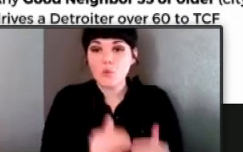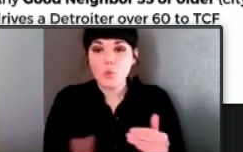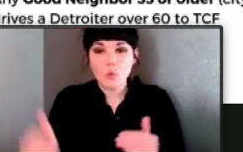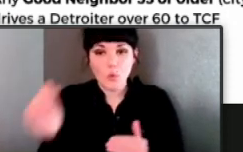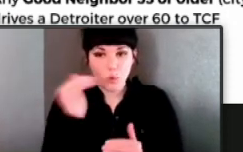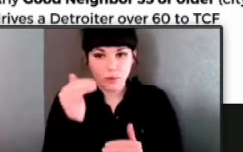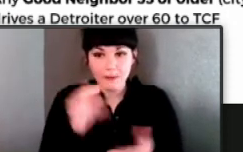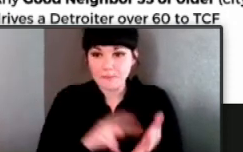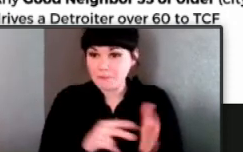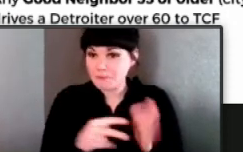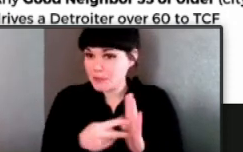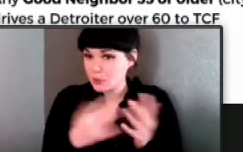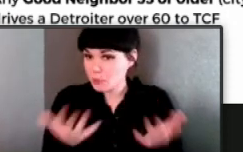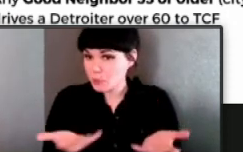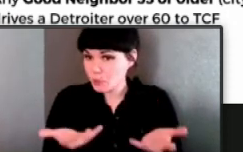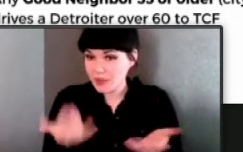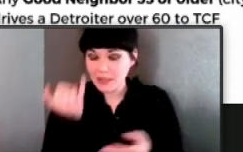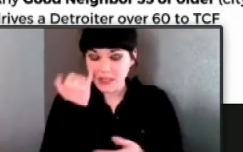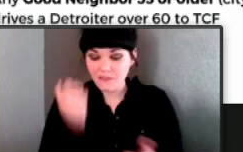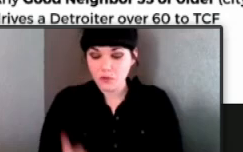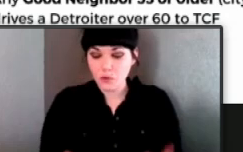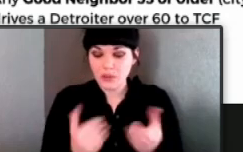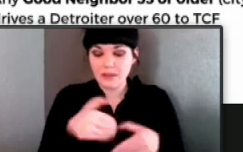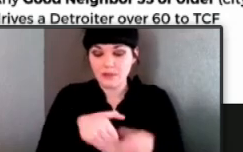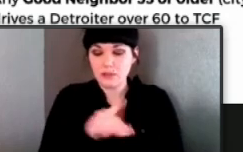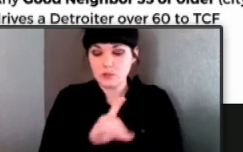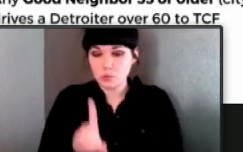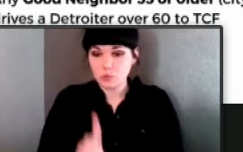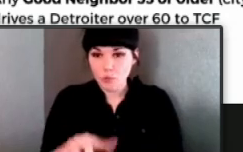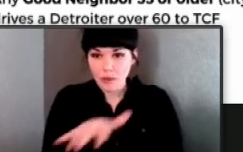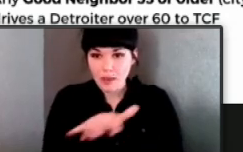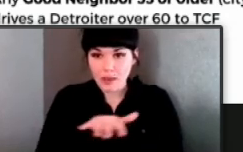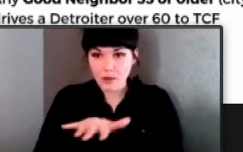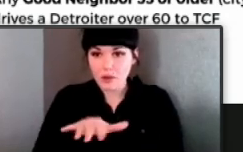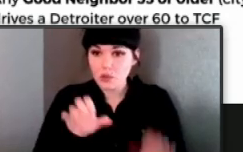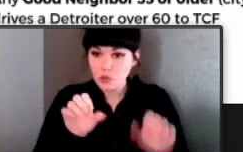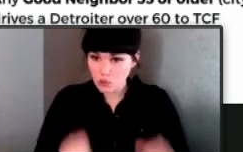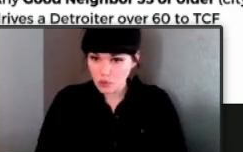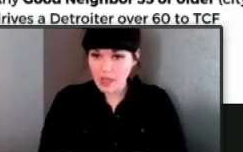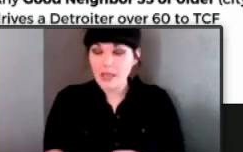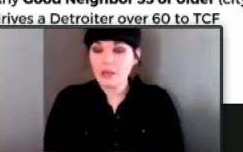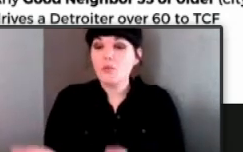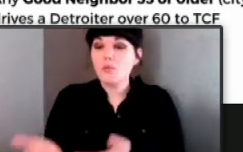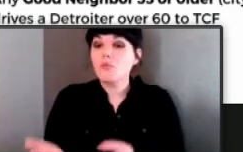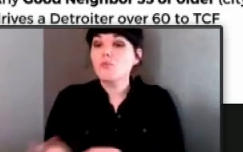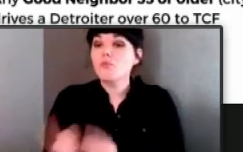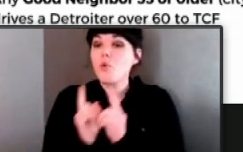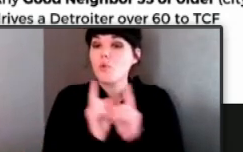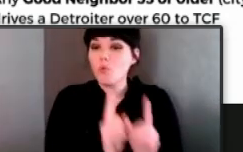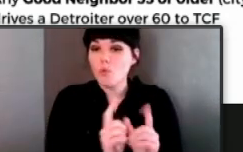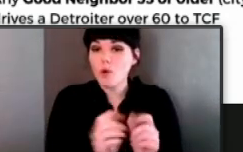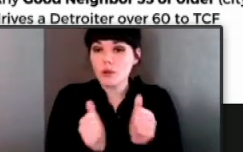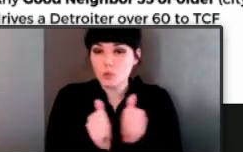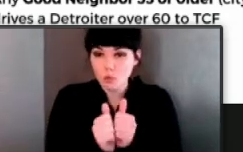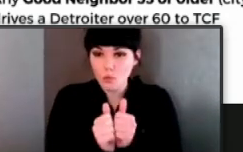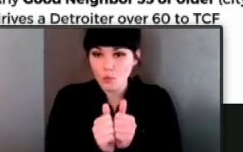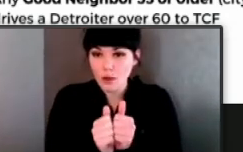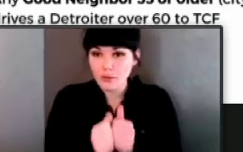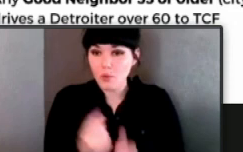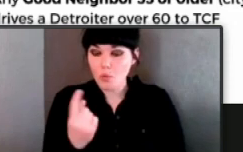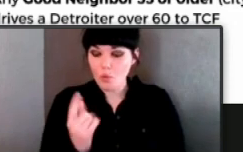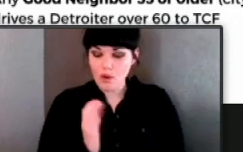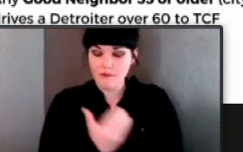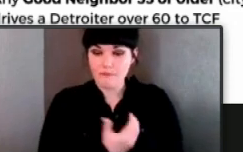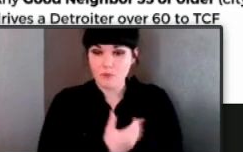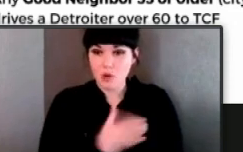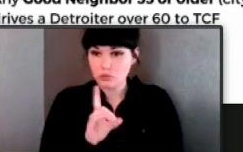bring one of our Detroiters to the TCF Center with you. When you make the appointment, and I'll tell you how to do that in the next couple